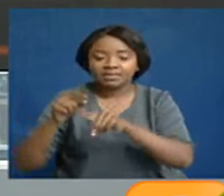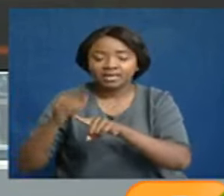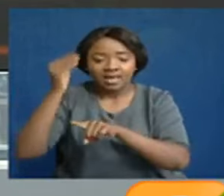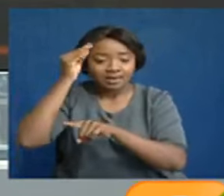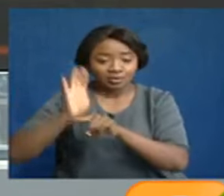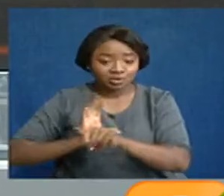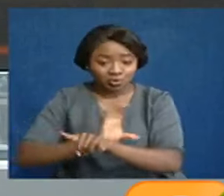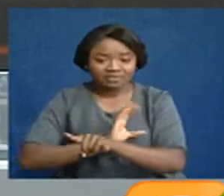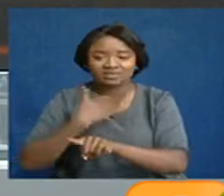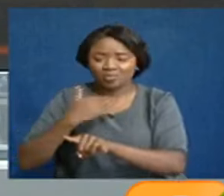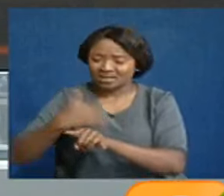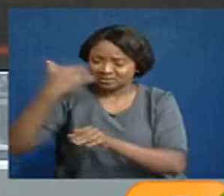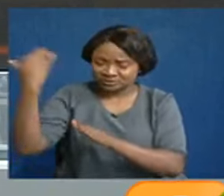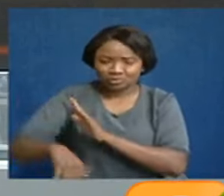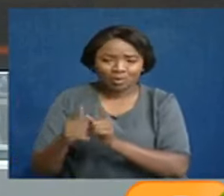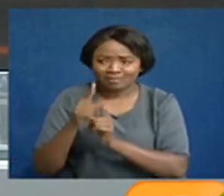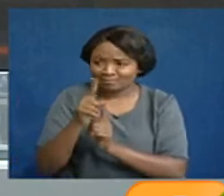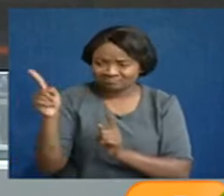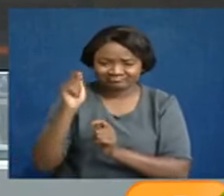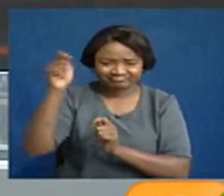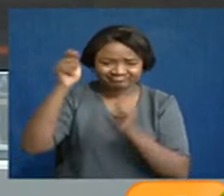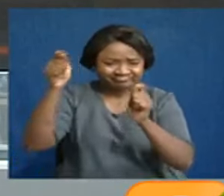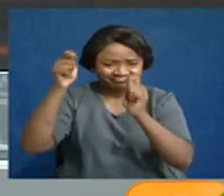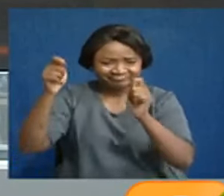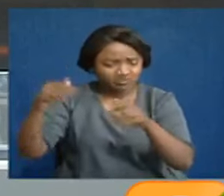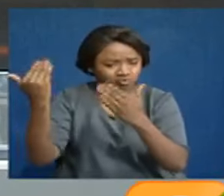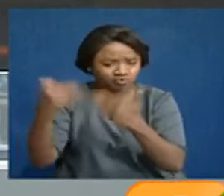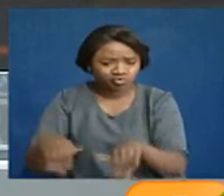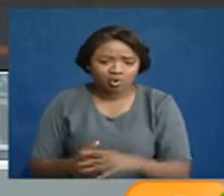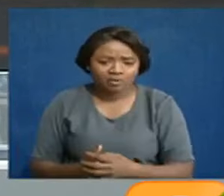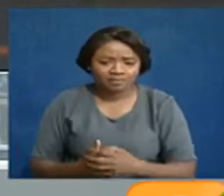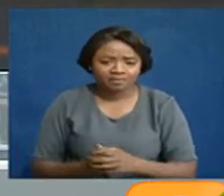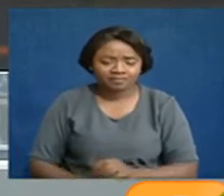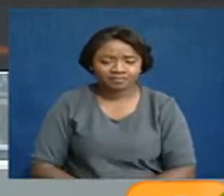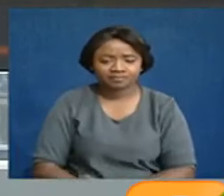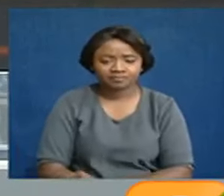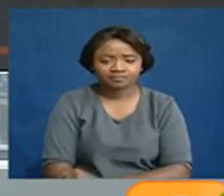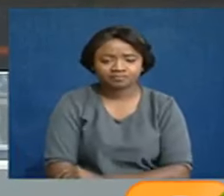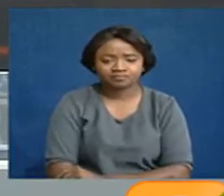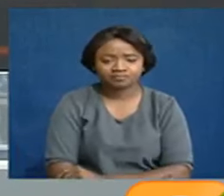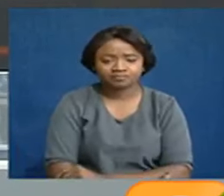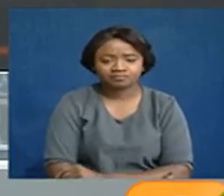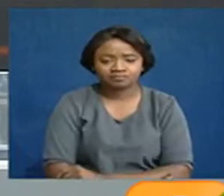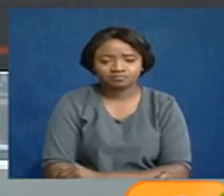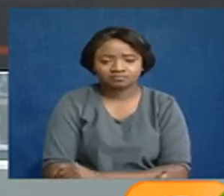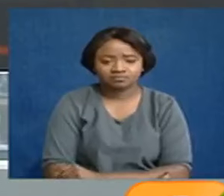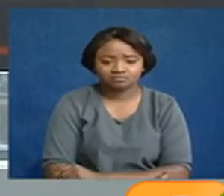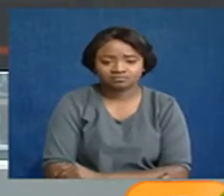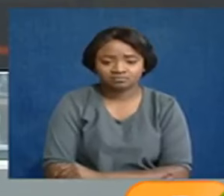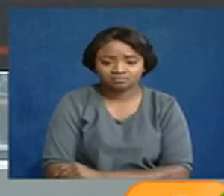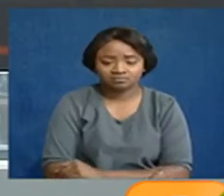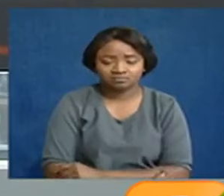end the strike flopped after the representatives of the Inter-Public Universities Council's consultative forum failed to